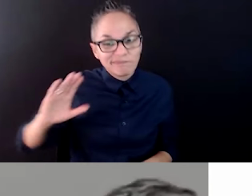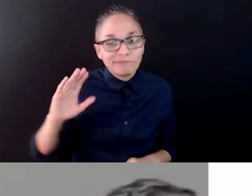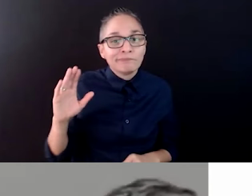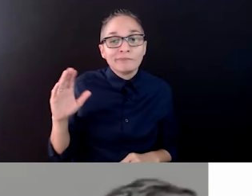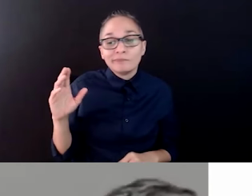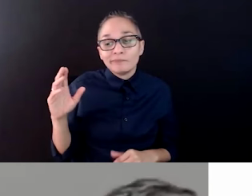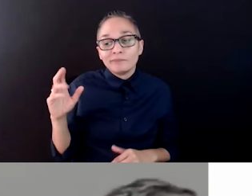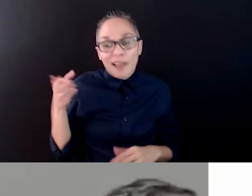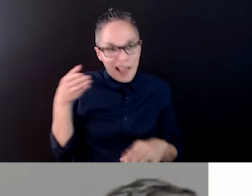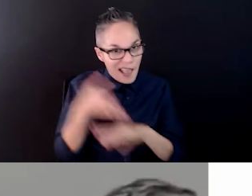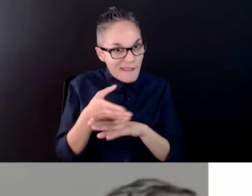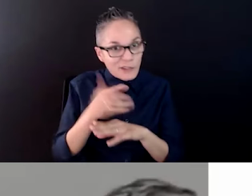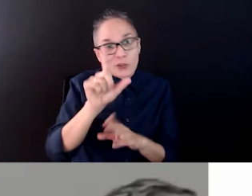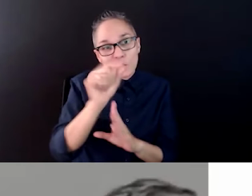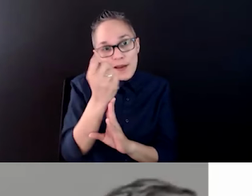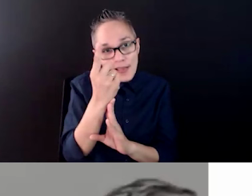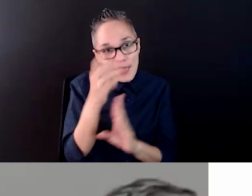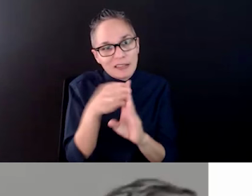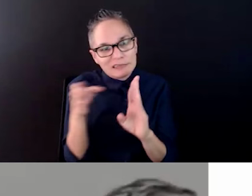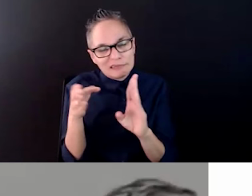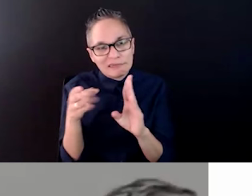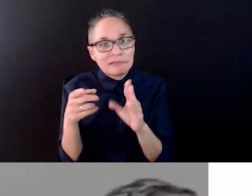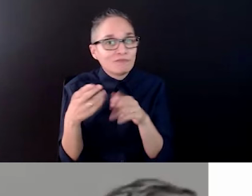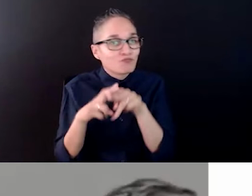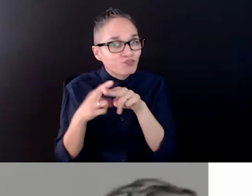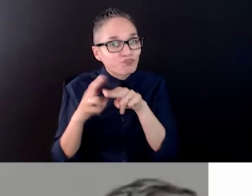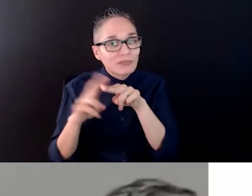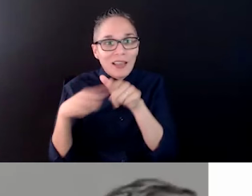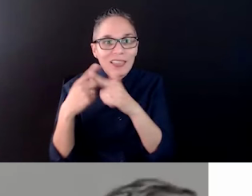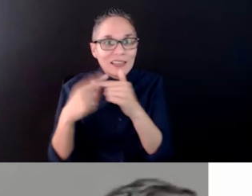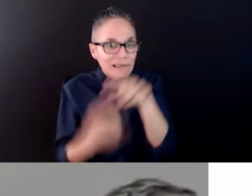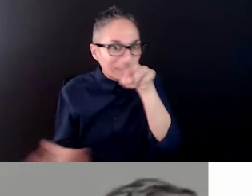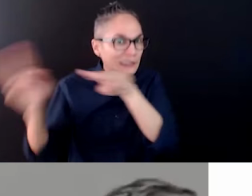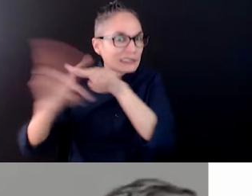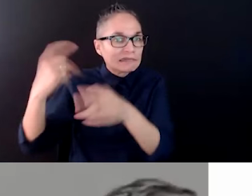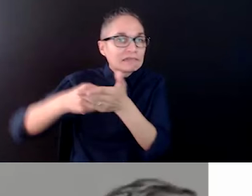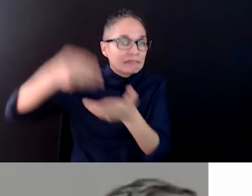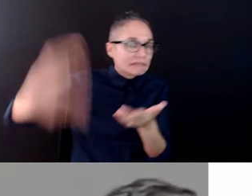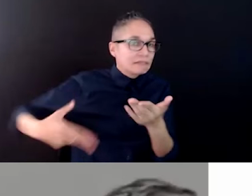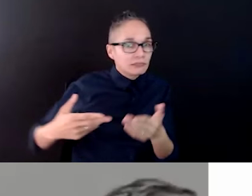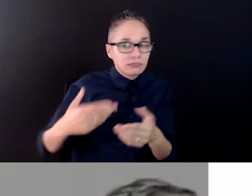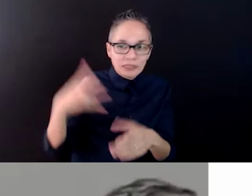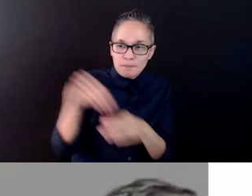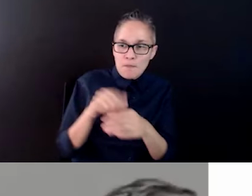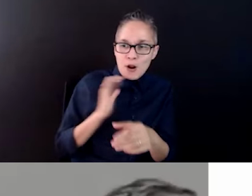And after that, it started to creep up, and then it's just ballooned. And now it's a substantial part of our